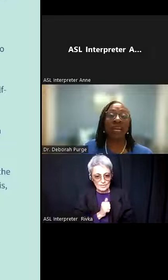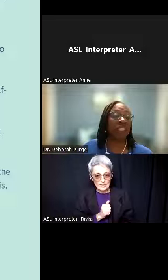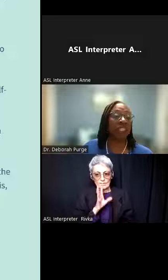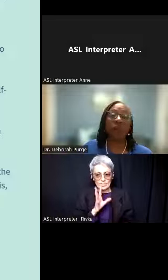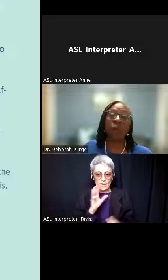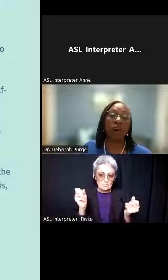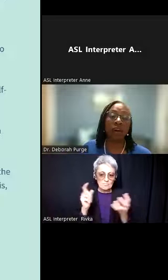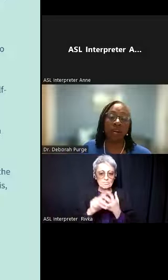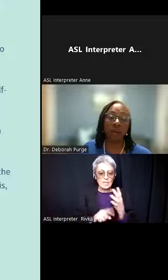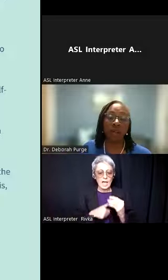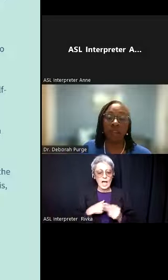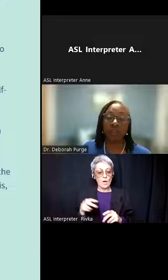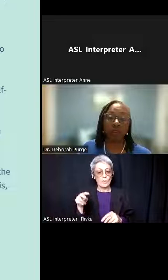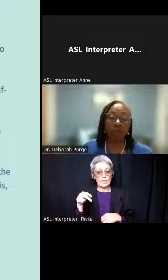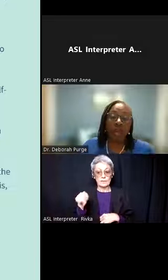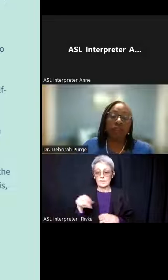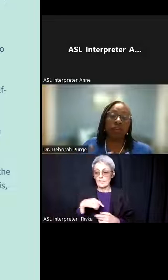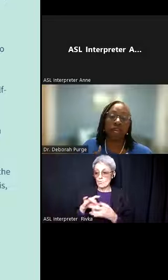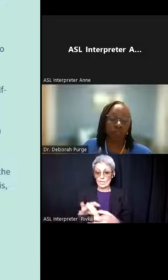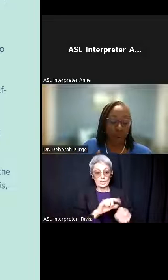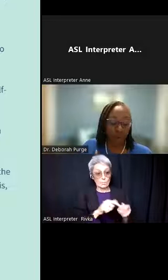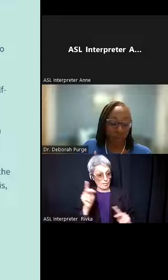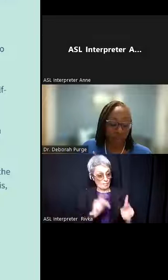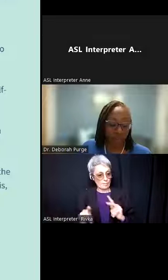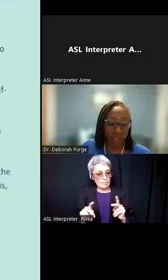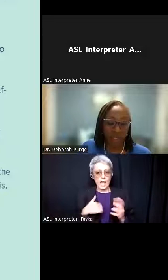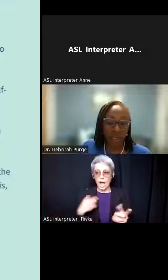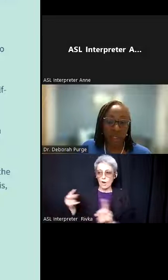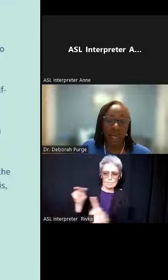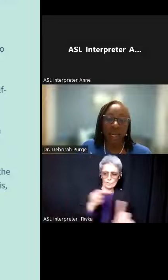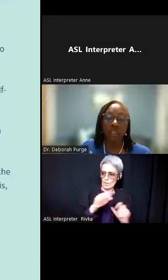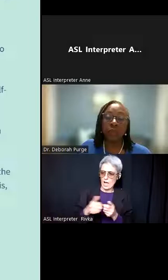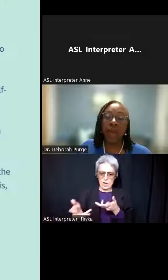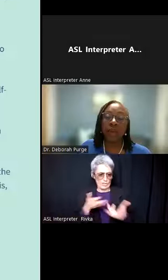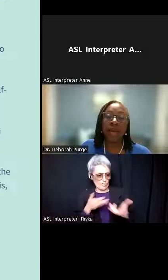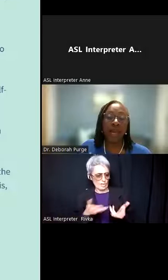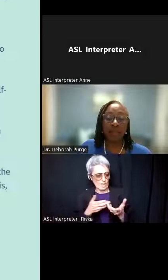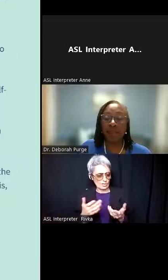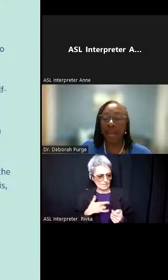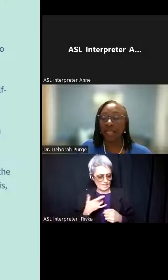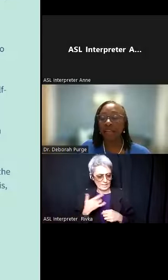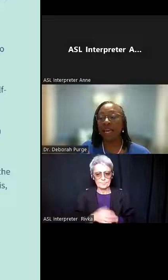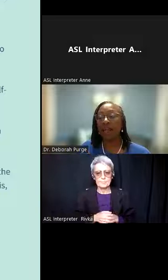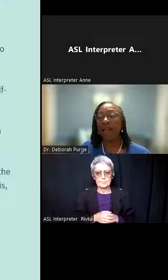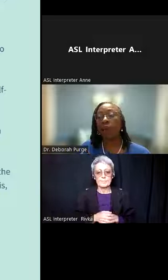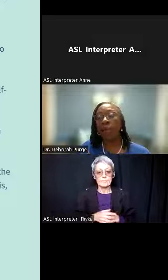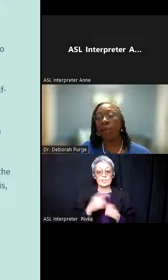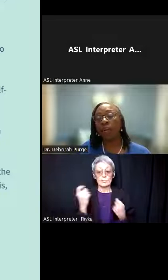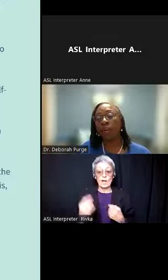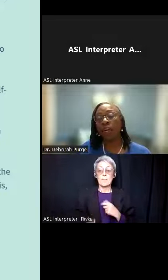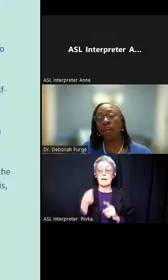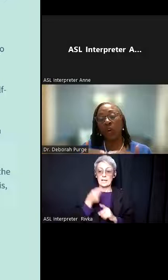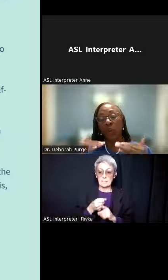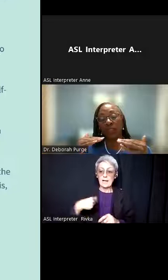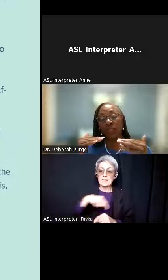relationship that we are in with others or the way others interact with us. Trauma impacts us. And